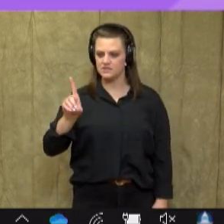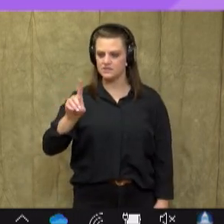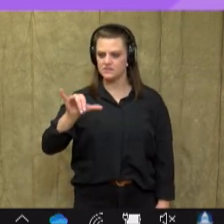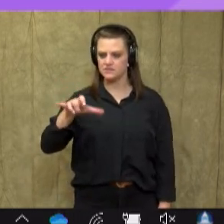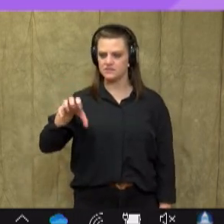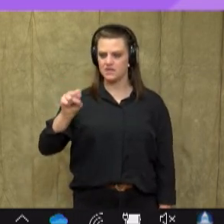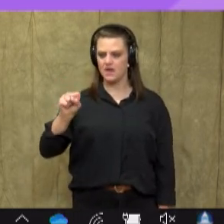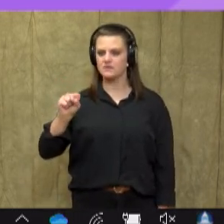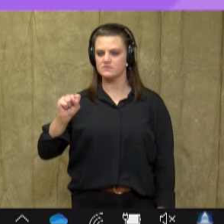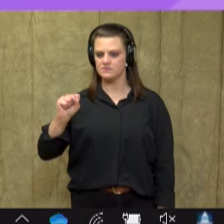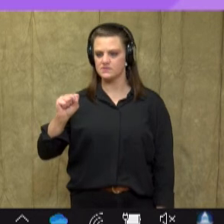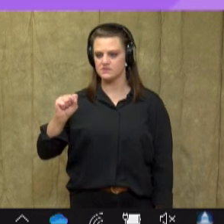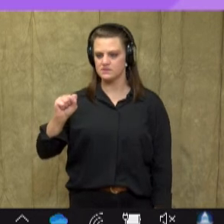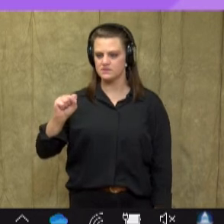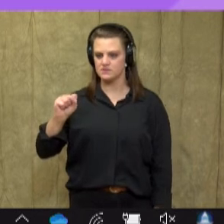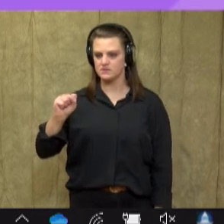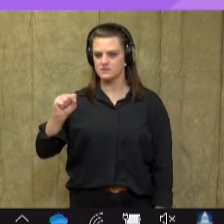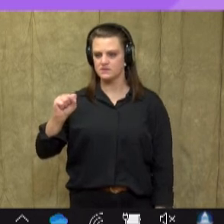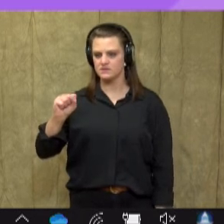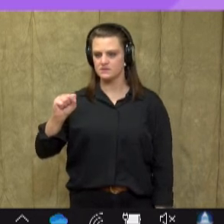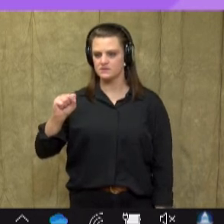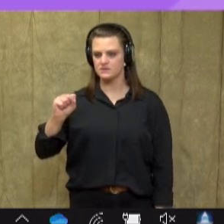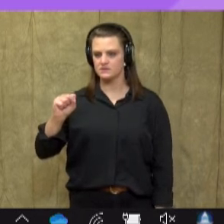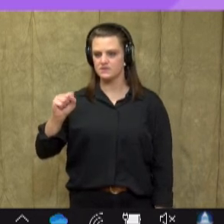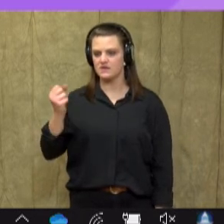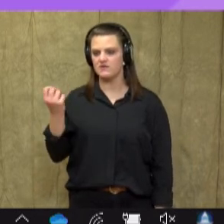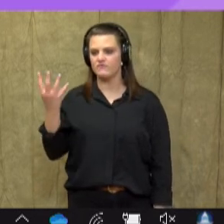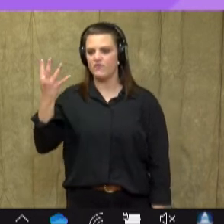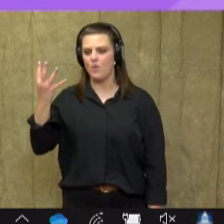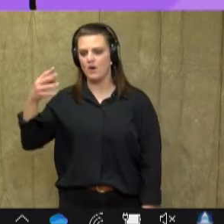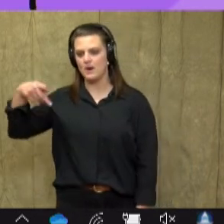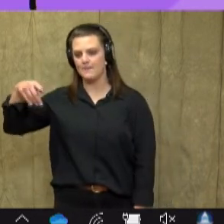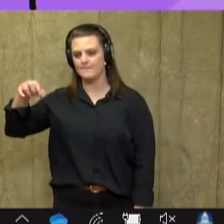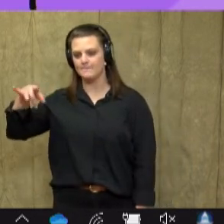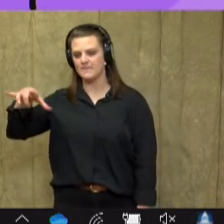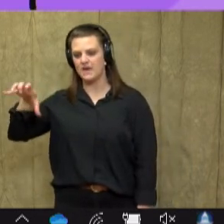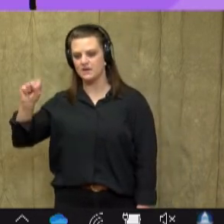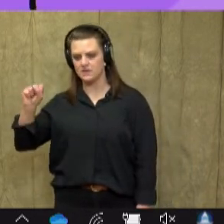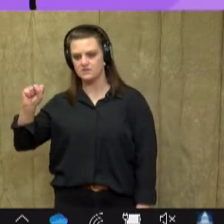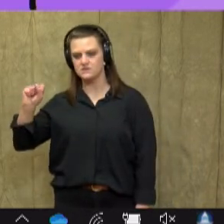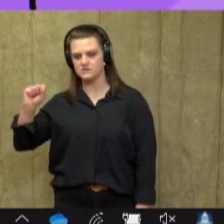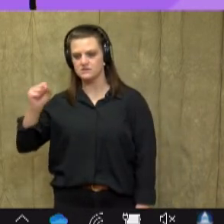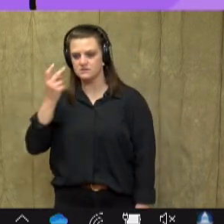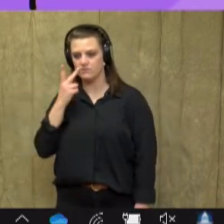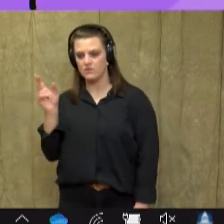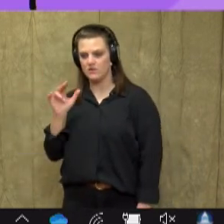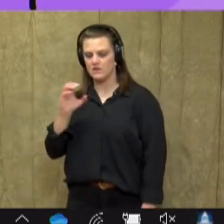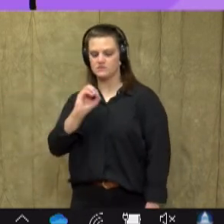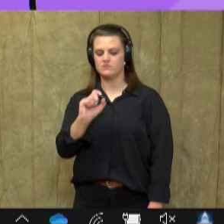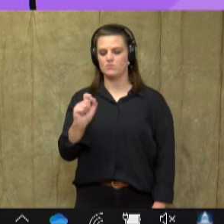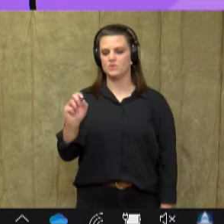right? 60 cents, and then 4 pennies. So it would look like